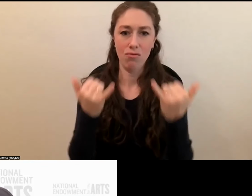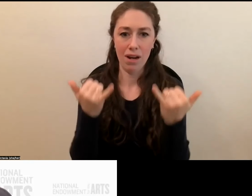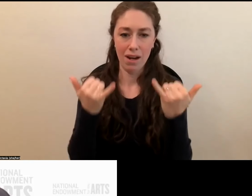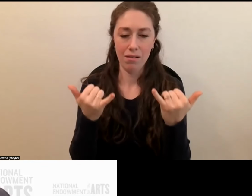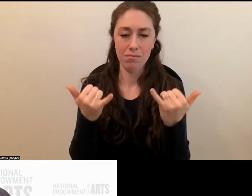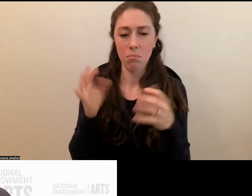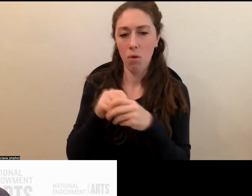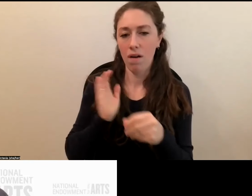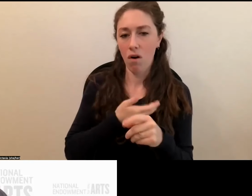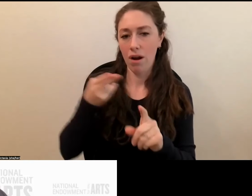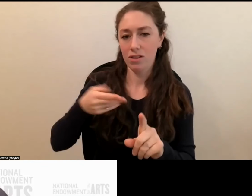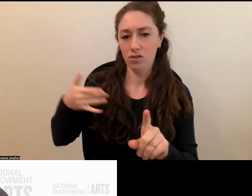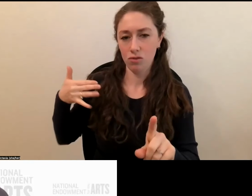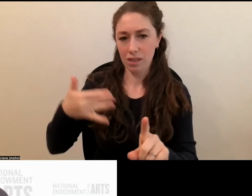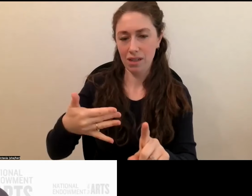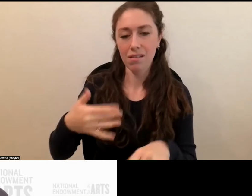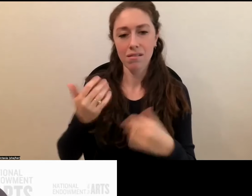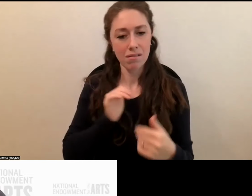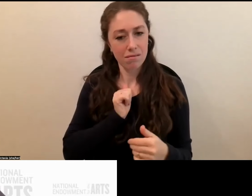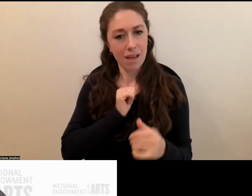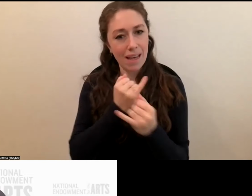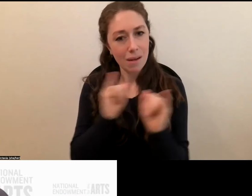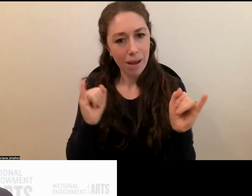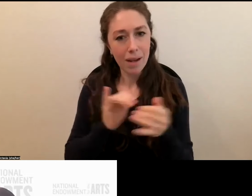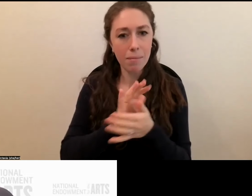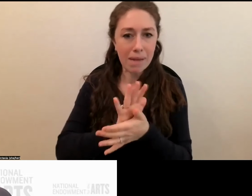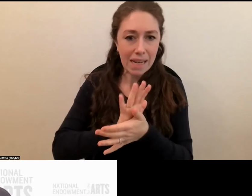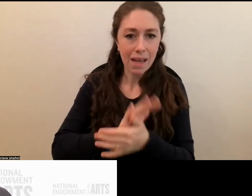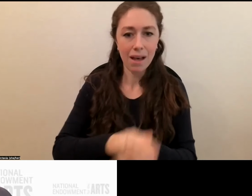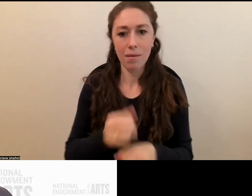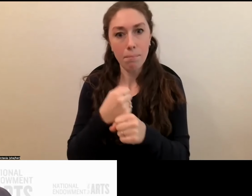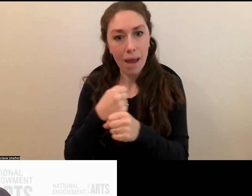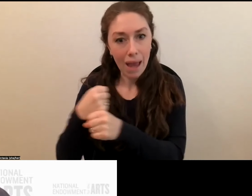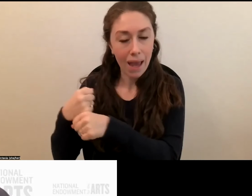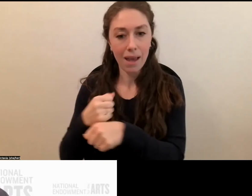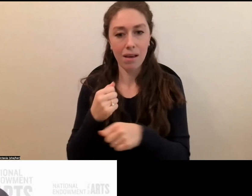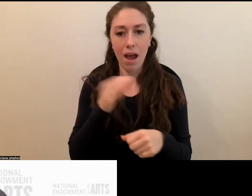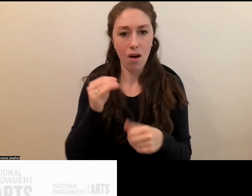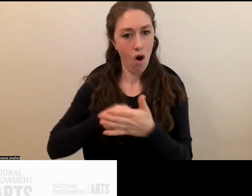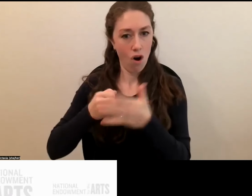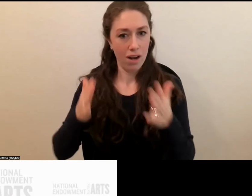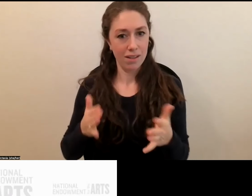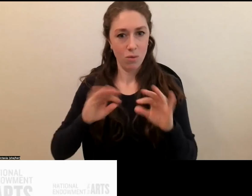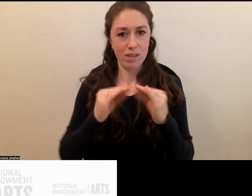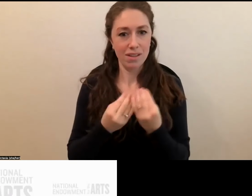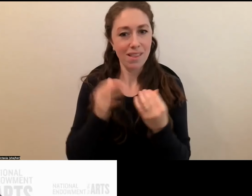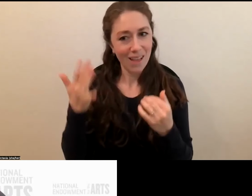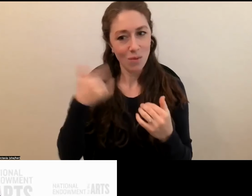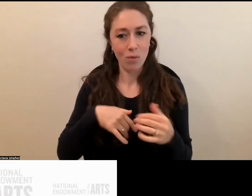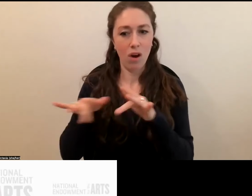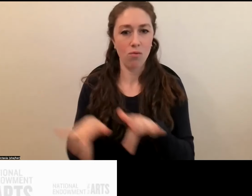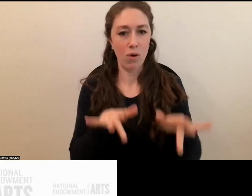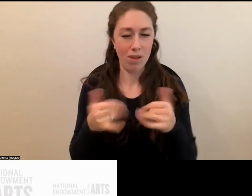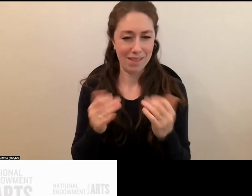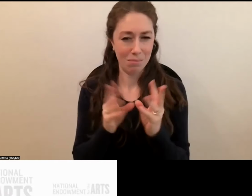history as independent media, media makers, artists, and organizations, which is why we are recording today's meeting,